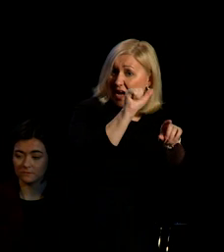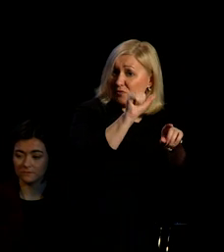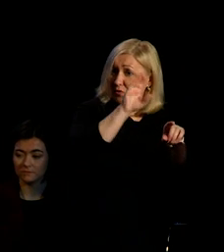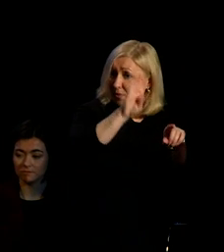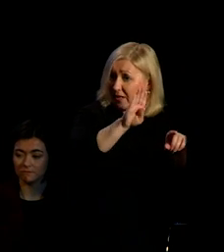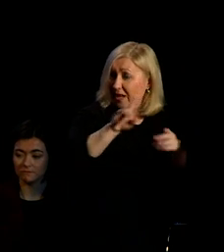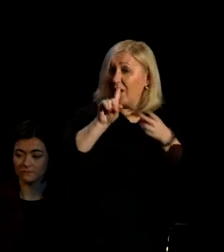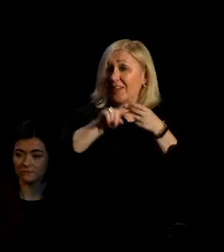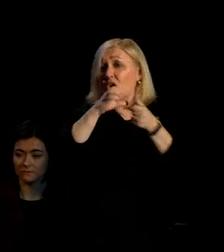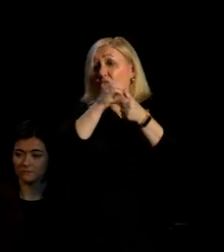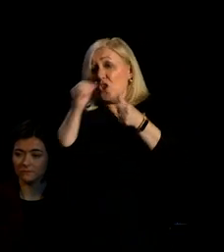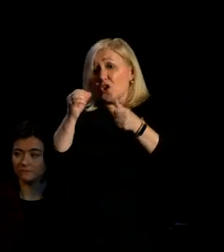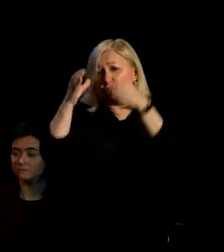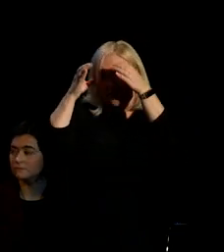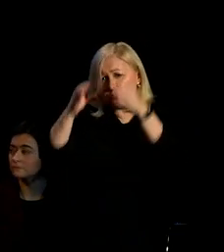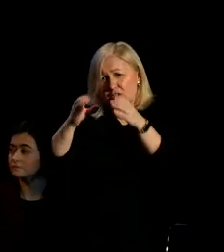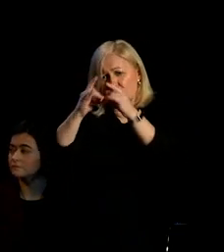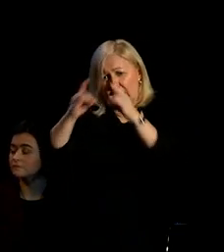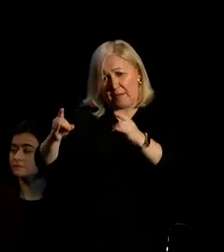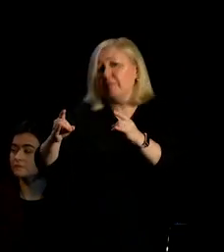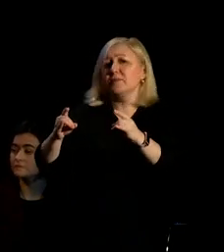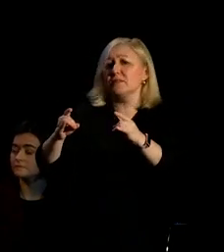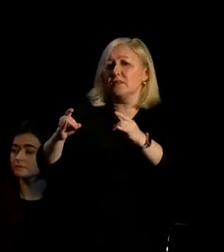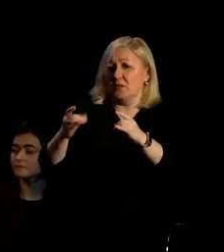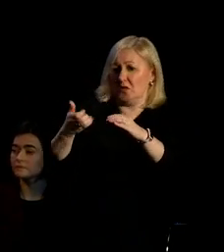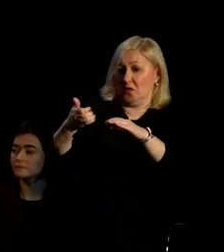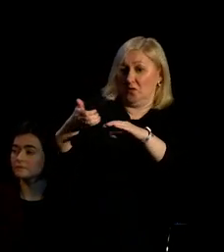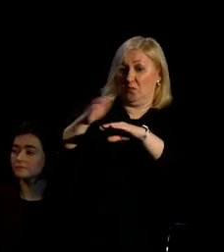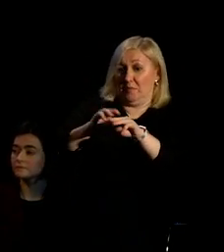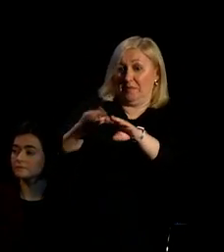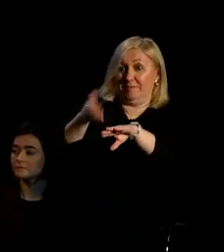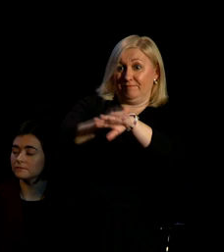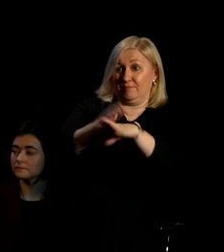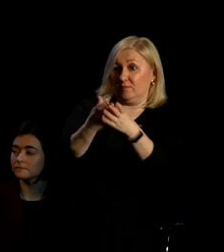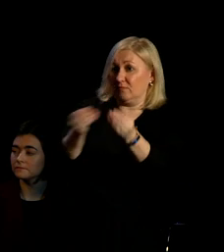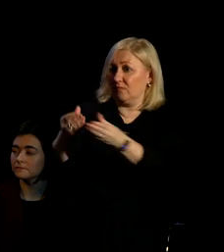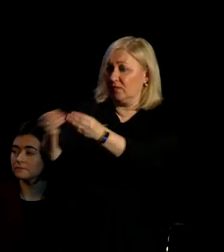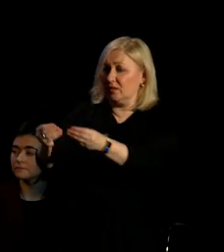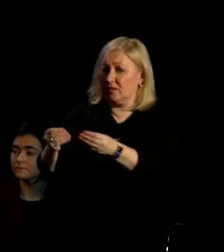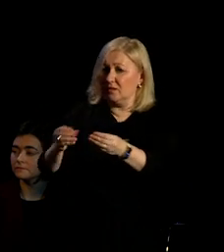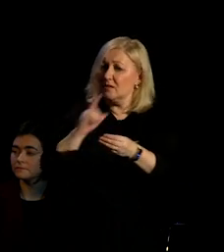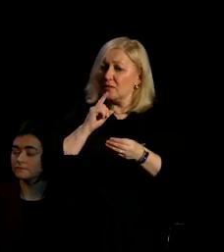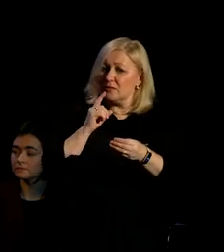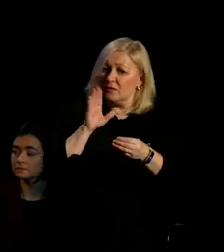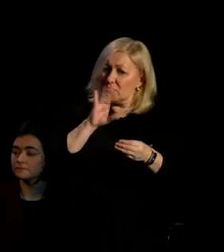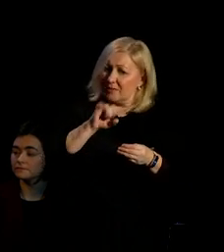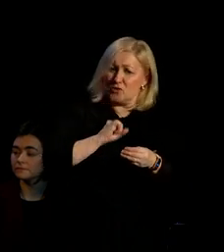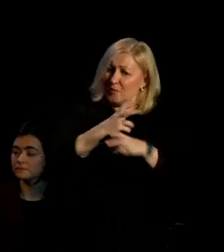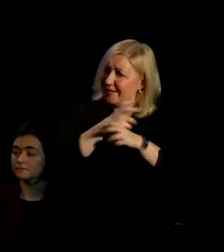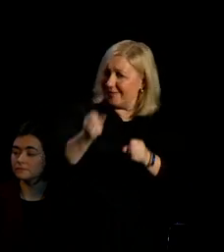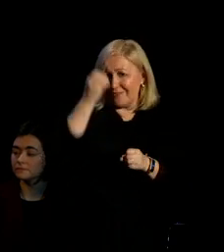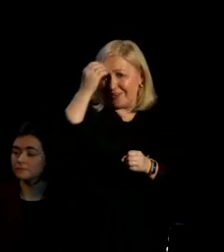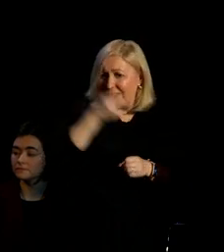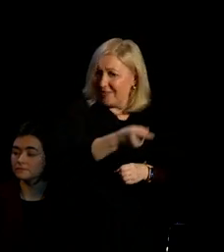other minority groups were confined and killed will not be forgotten now or ever into the future. And as